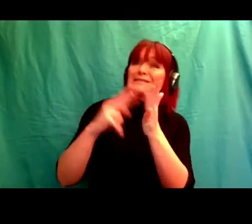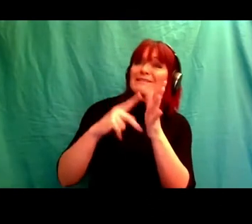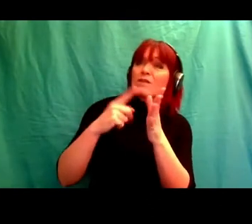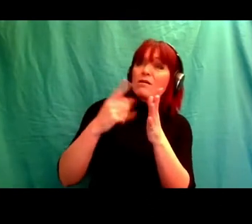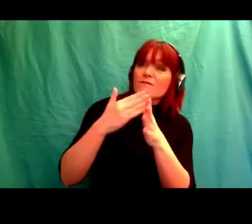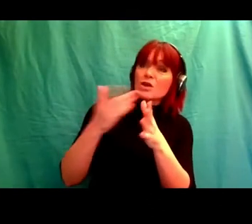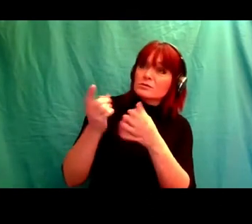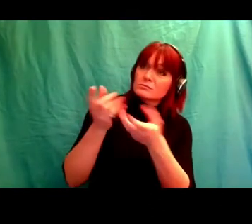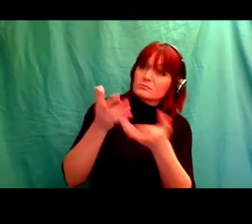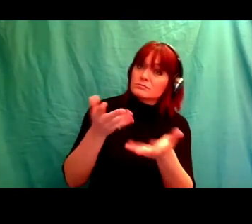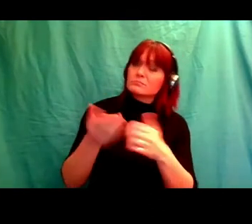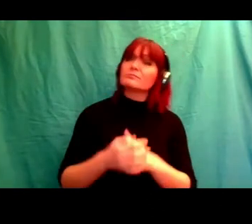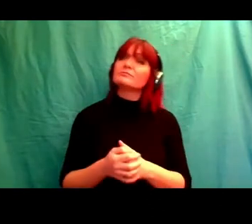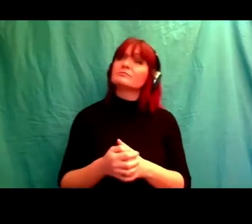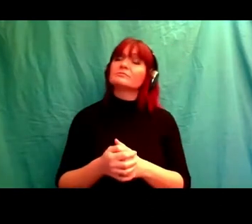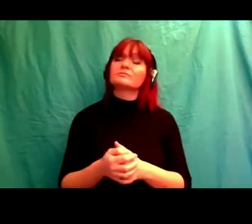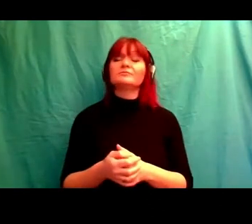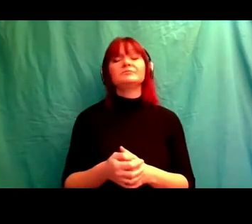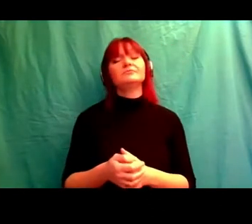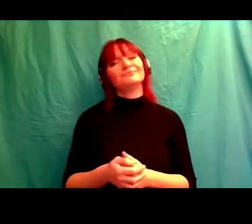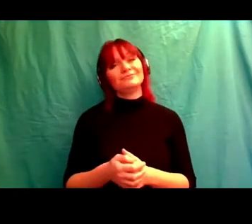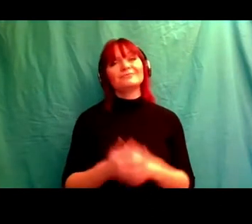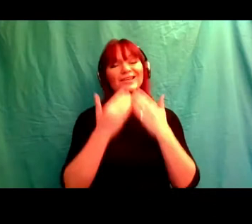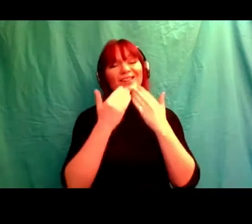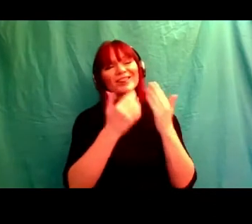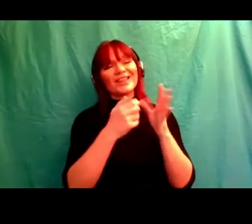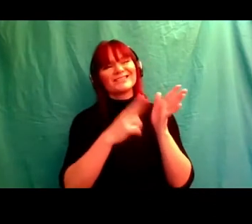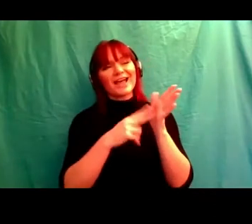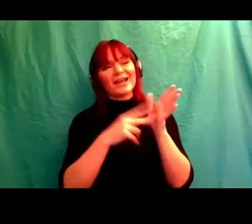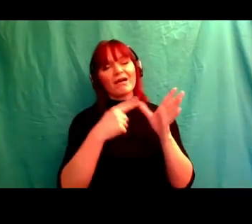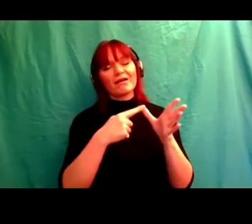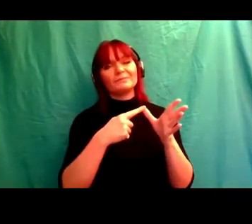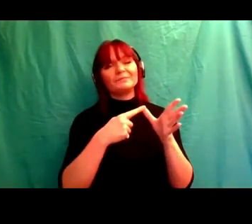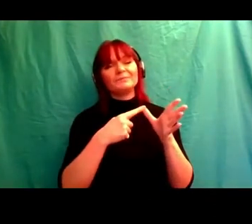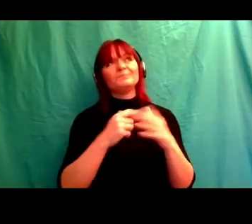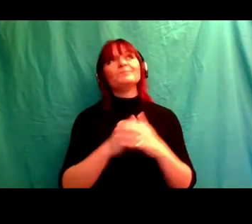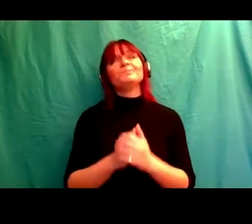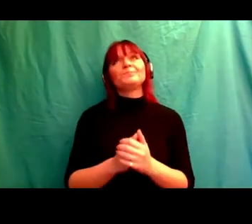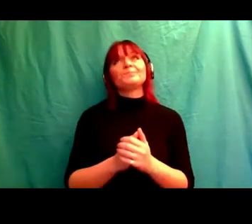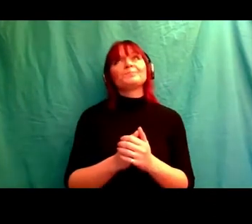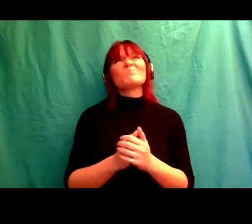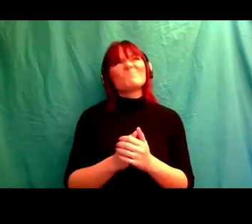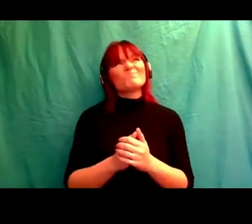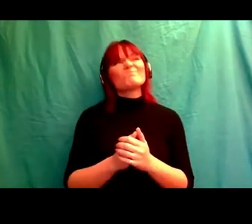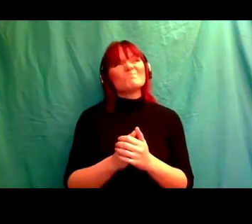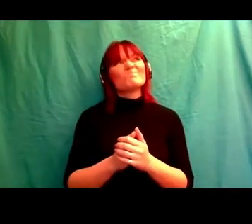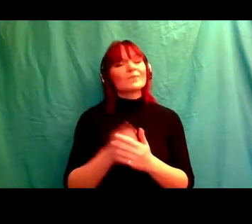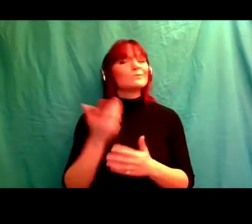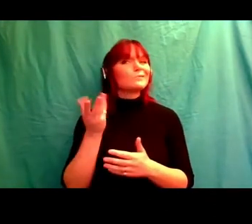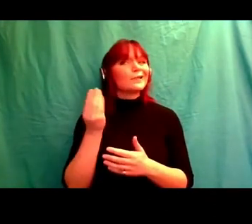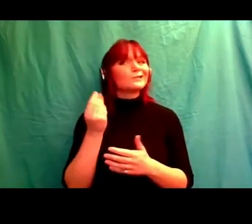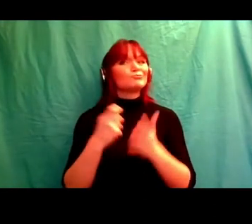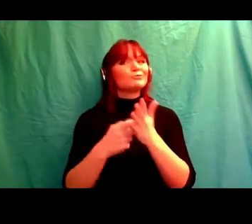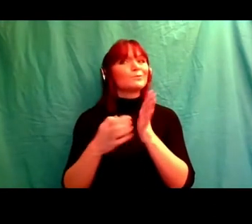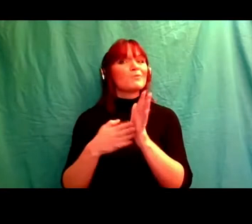first on that one. Thanks Anna. So no, as I was listening to Richard, no one particular issue